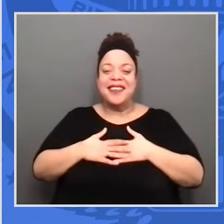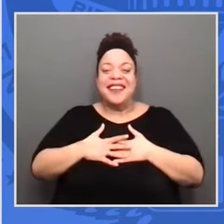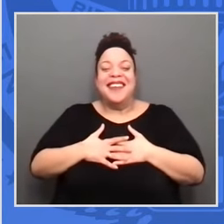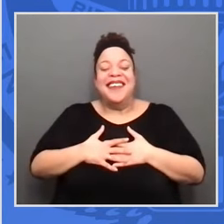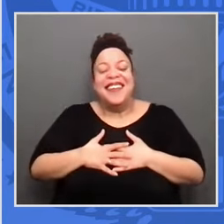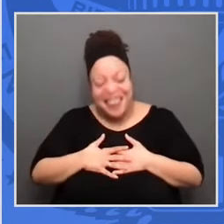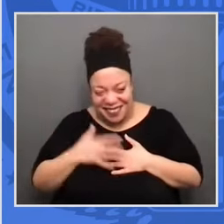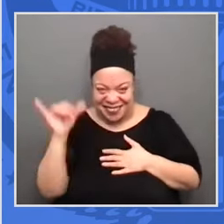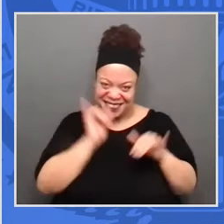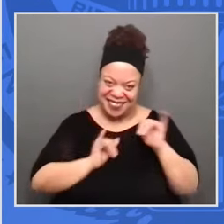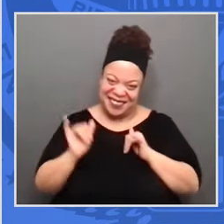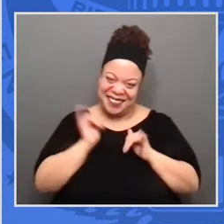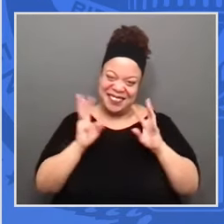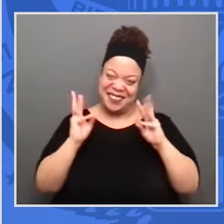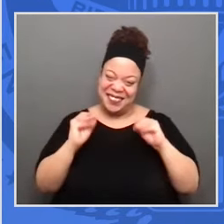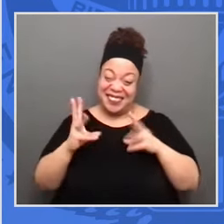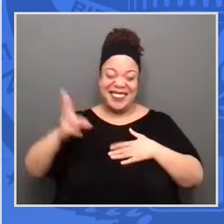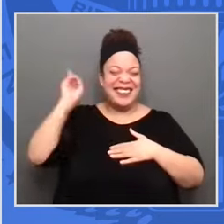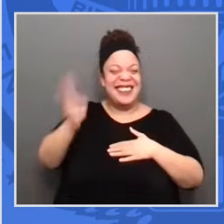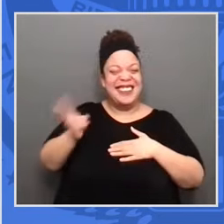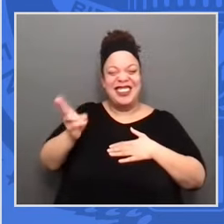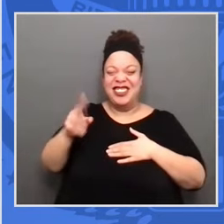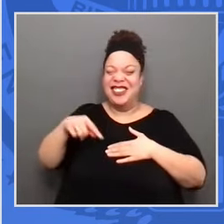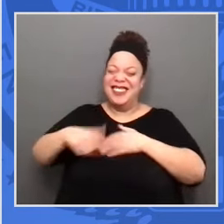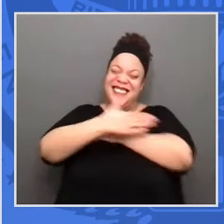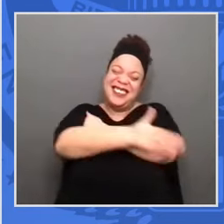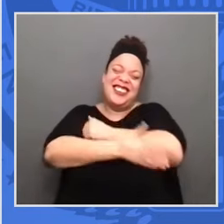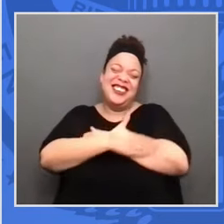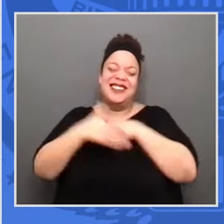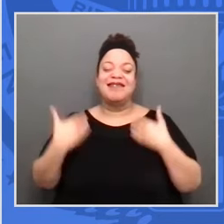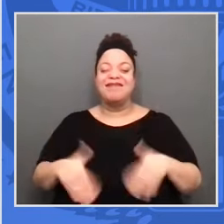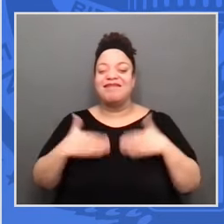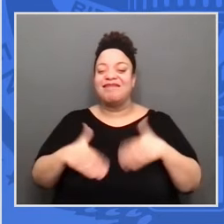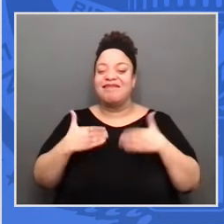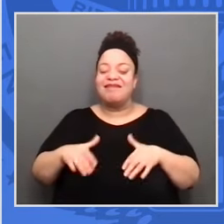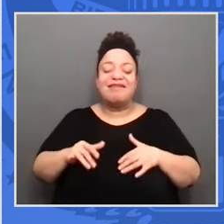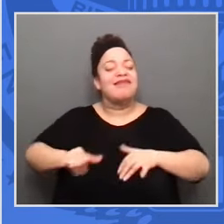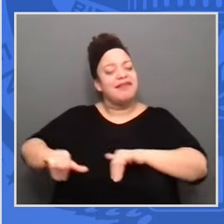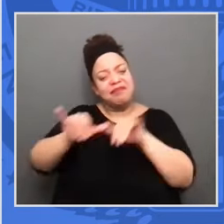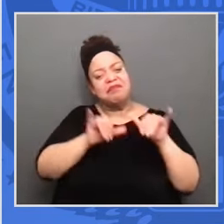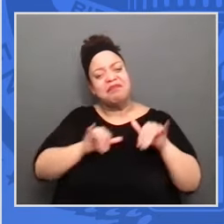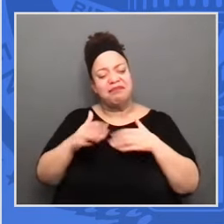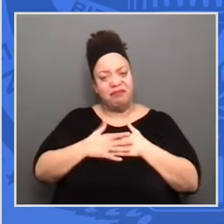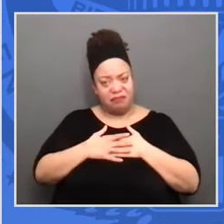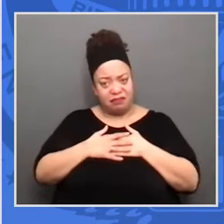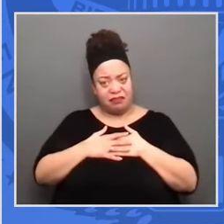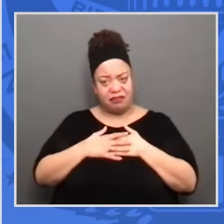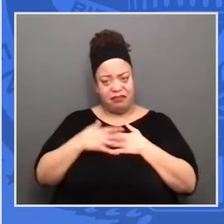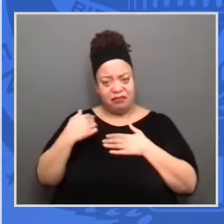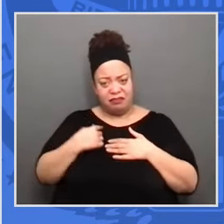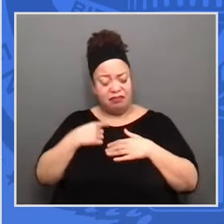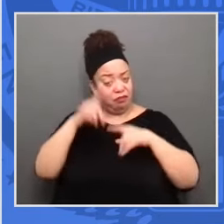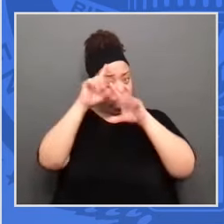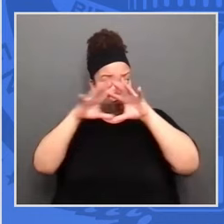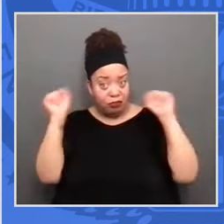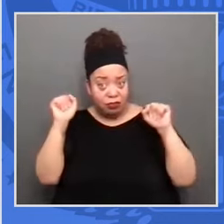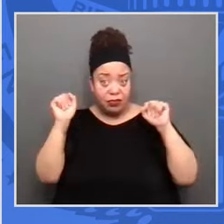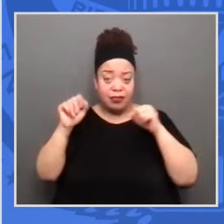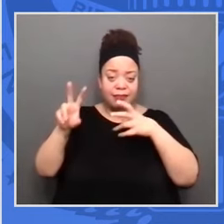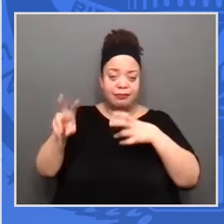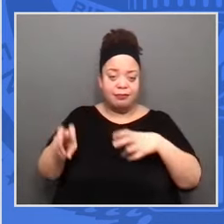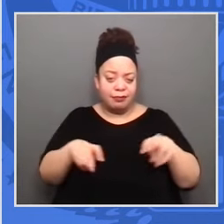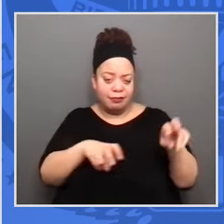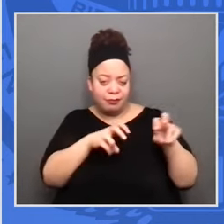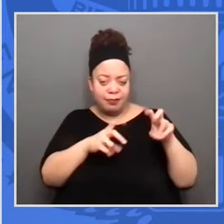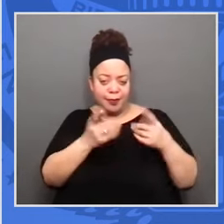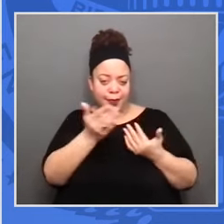is a commonplace occurrence. The orderly transfer of authority, as called for in the Constitution, routinely takes place,